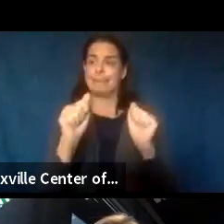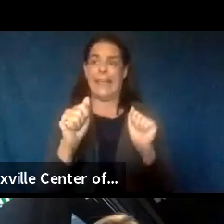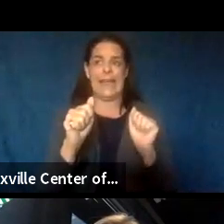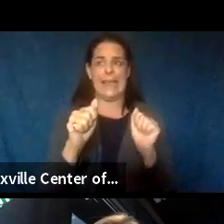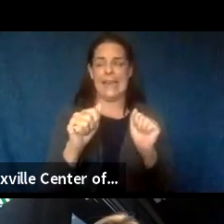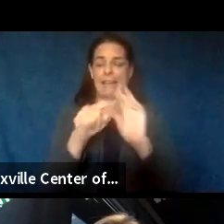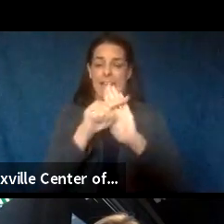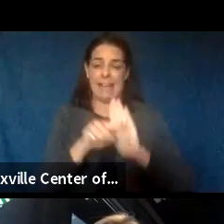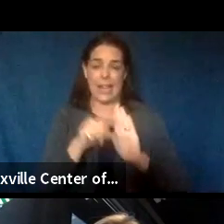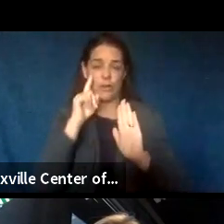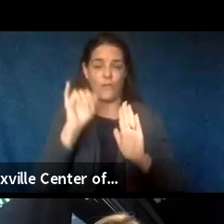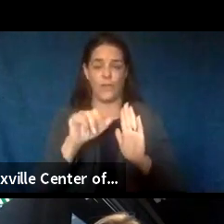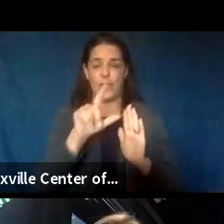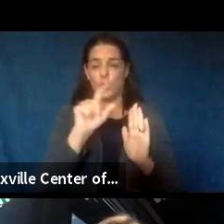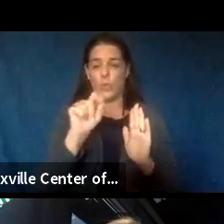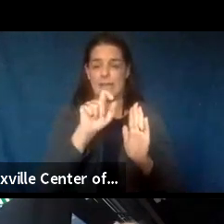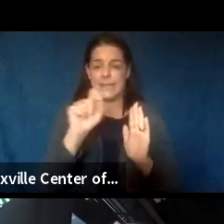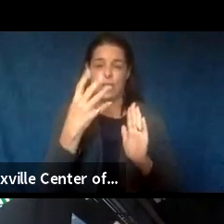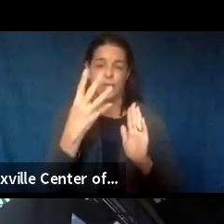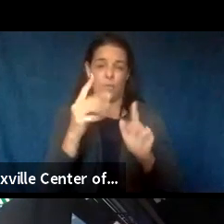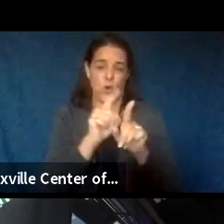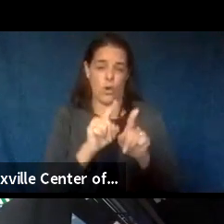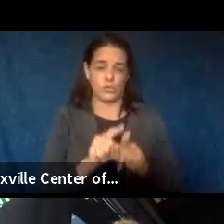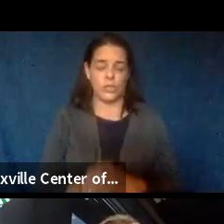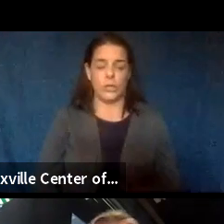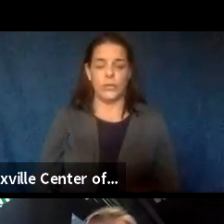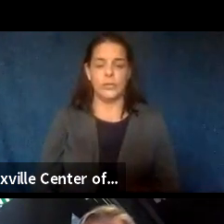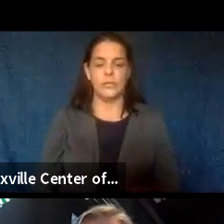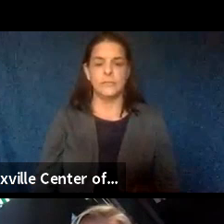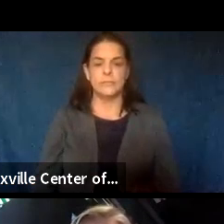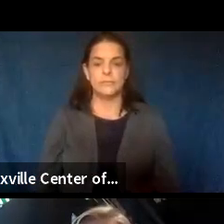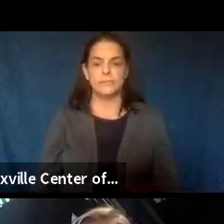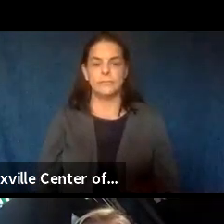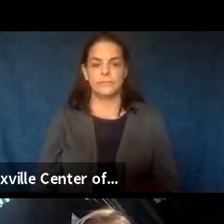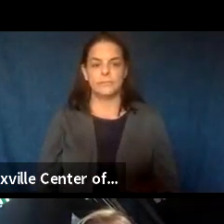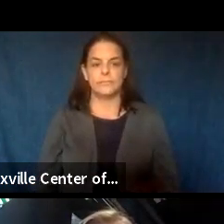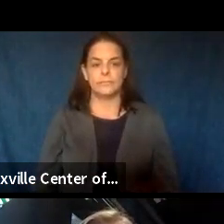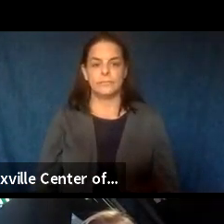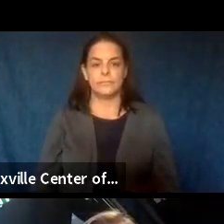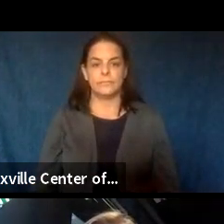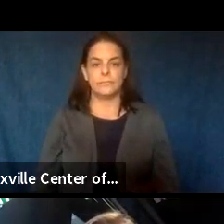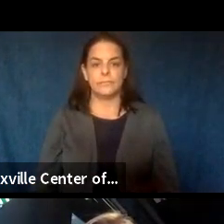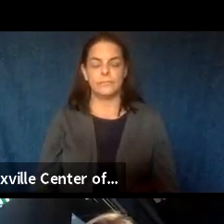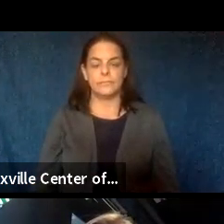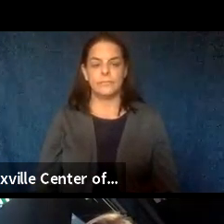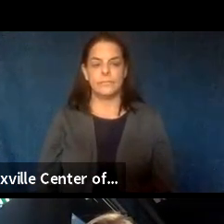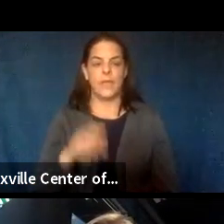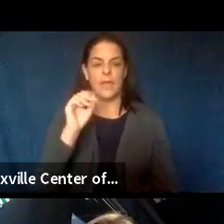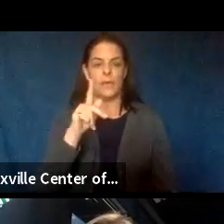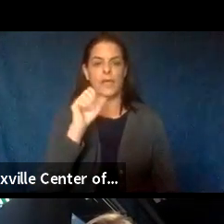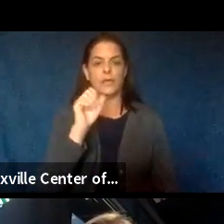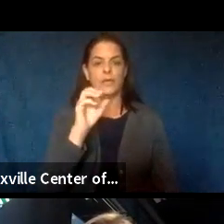of 2020-4 as well. So, okay. Dr. Sousa, if you would